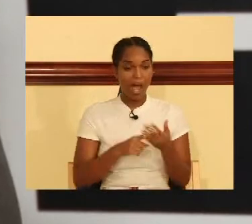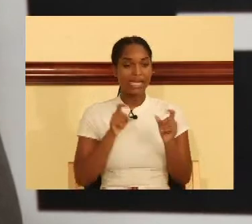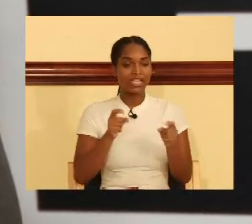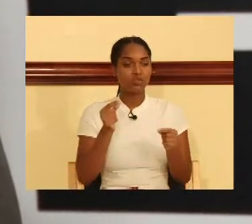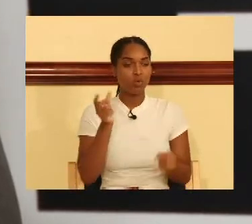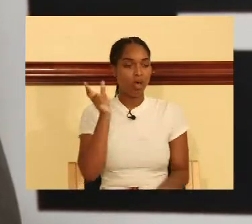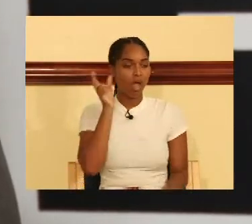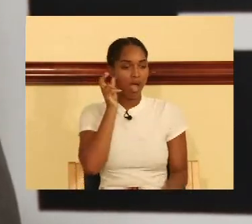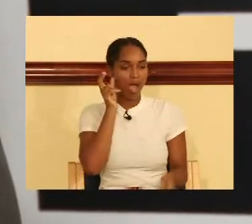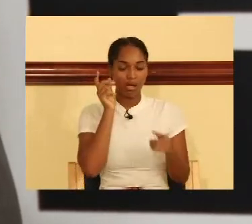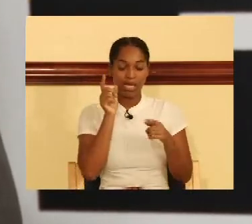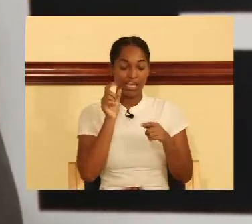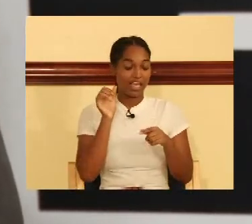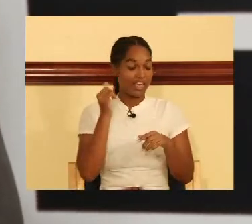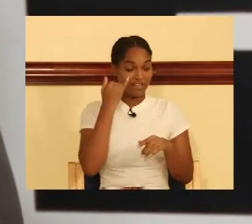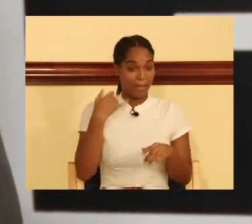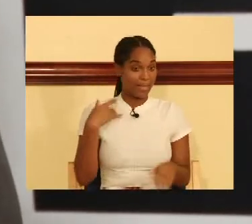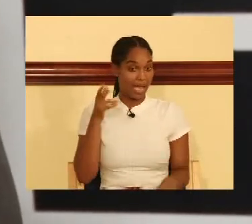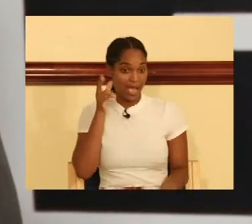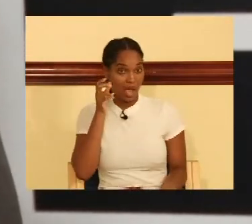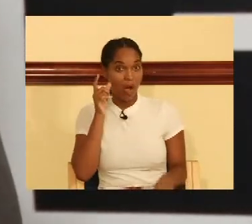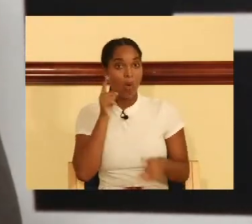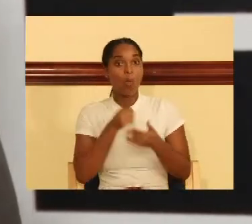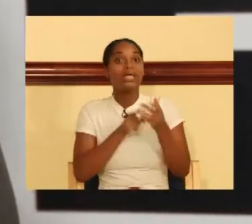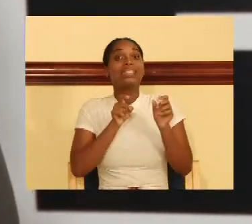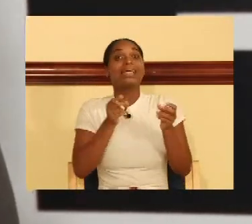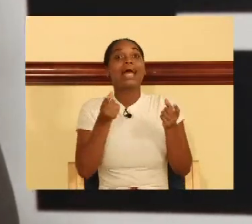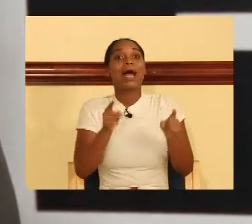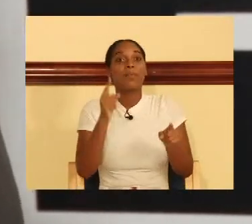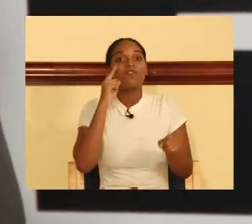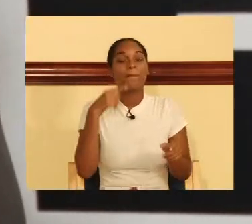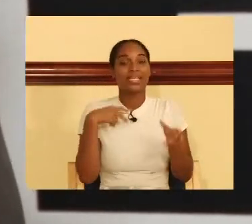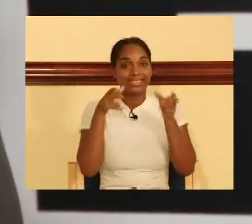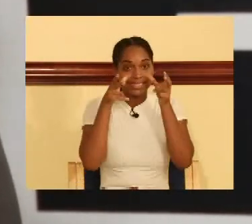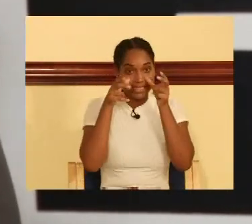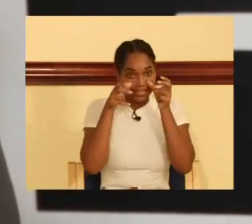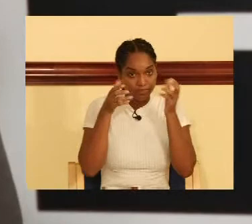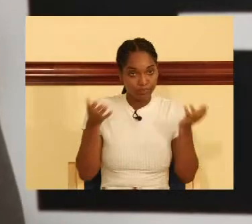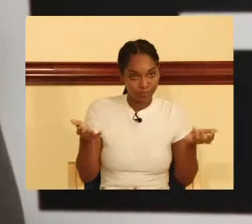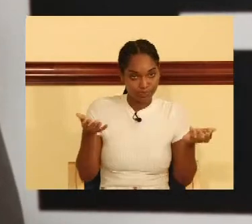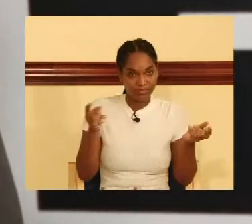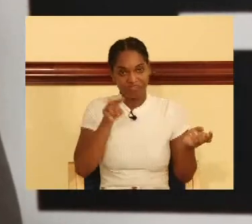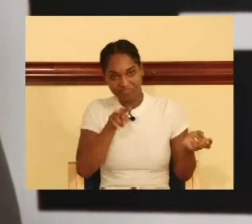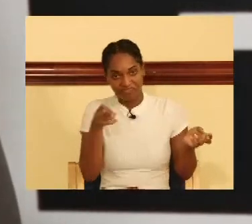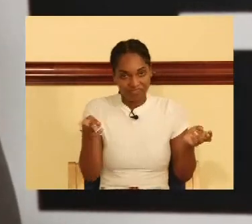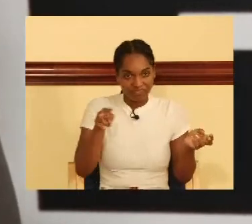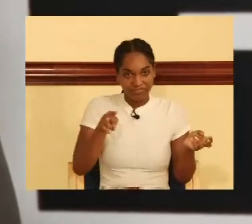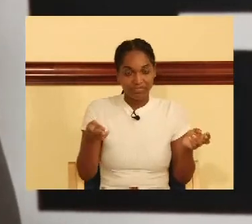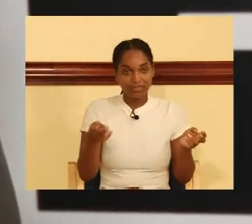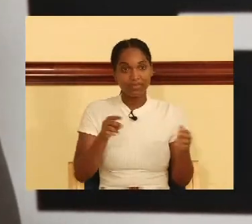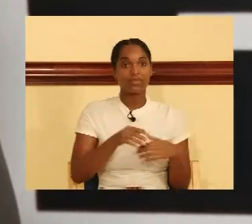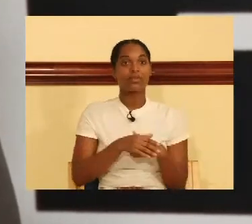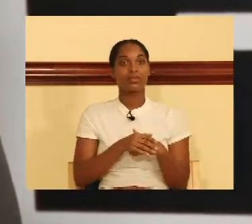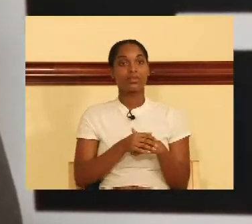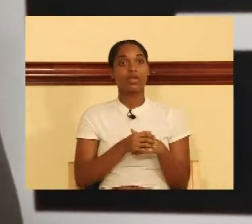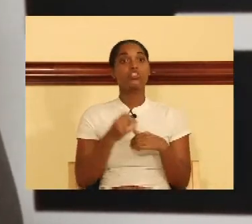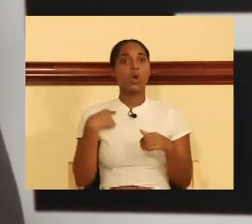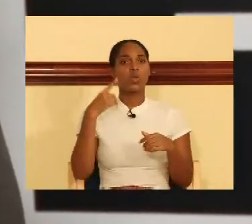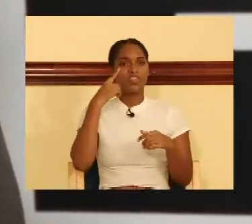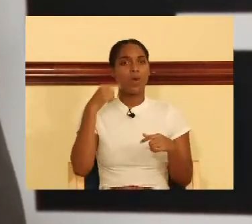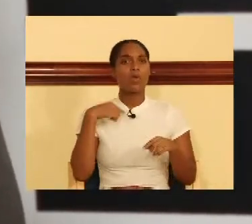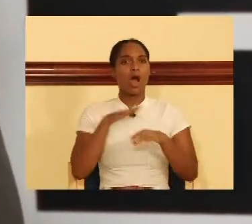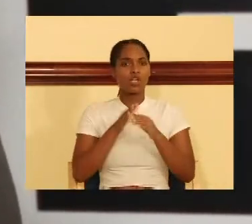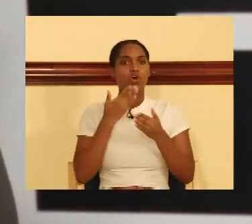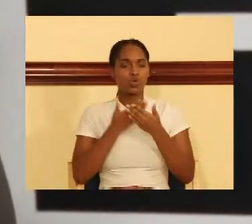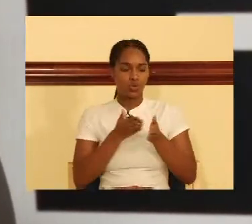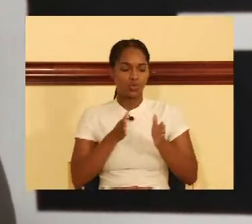And if I'm not hearing, what would need to happen for me to see? So if we think that, then we are on a good way.